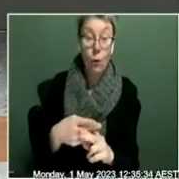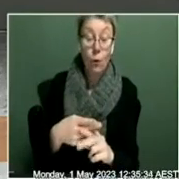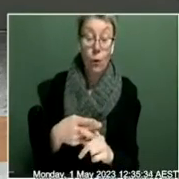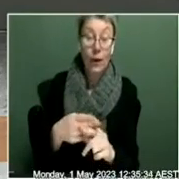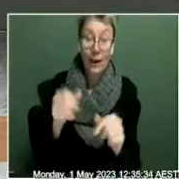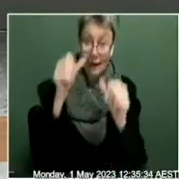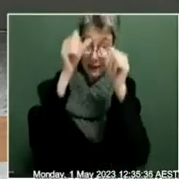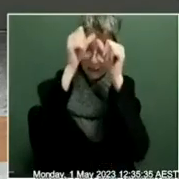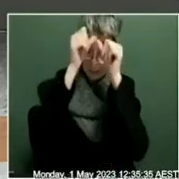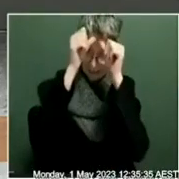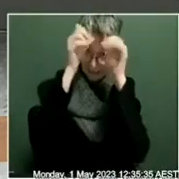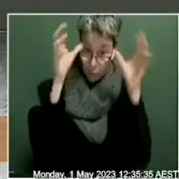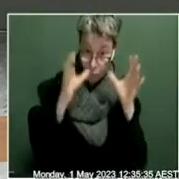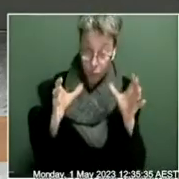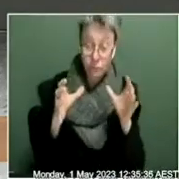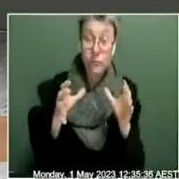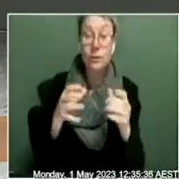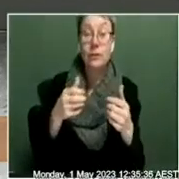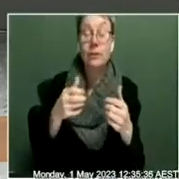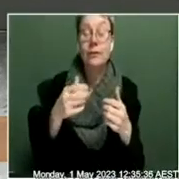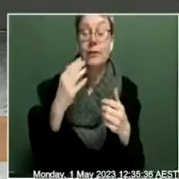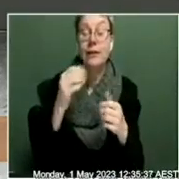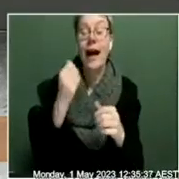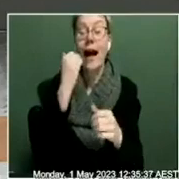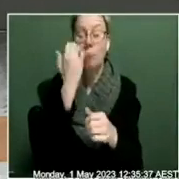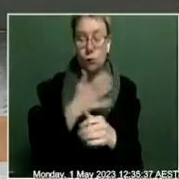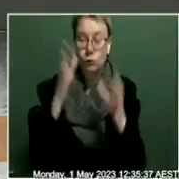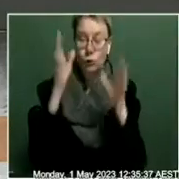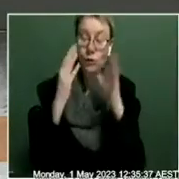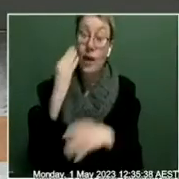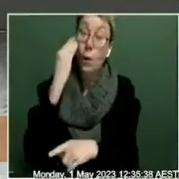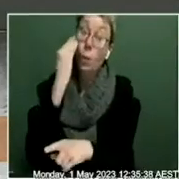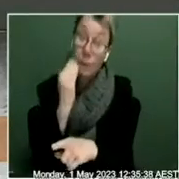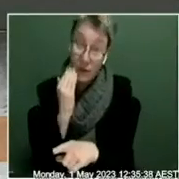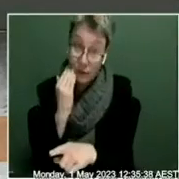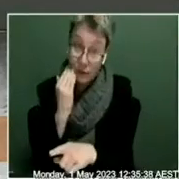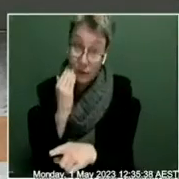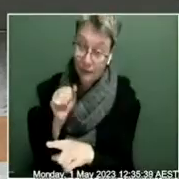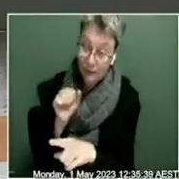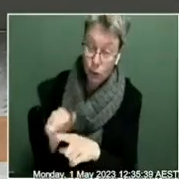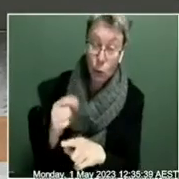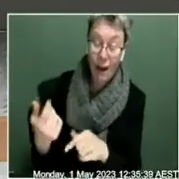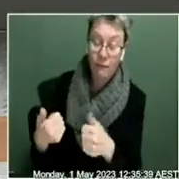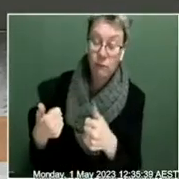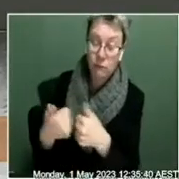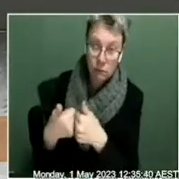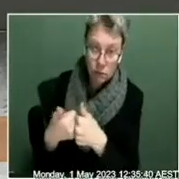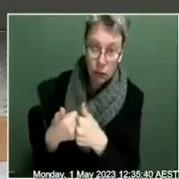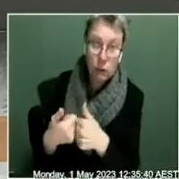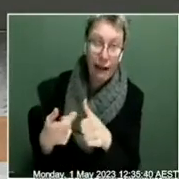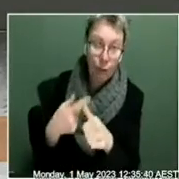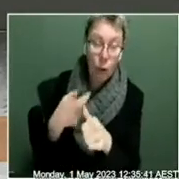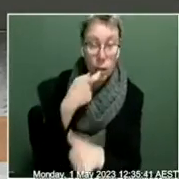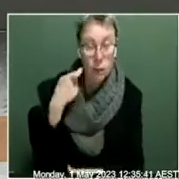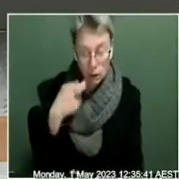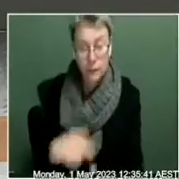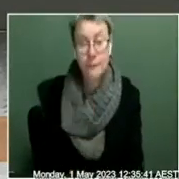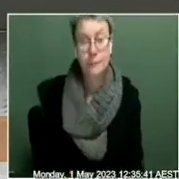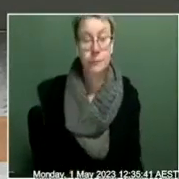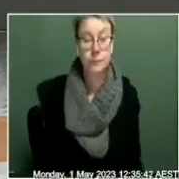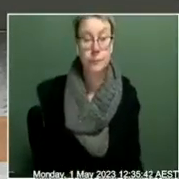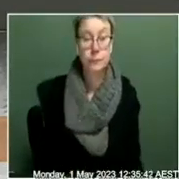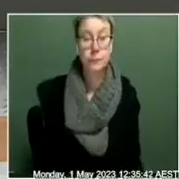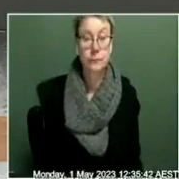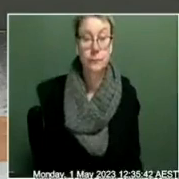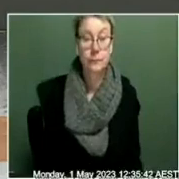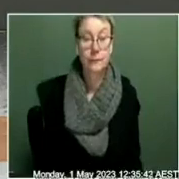Now, the response indicates that this recommendation is under consideration. Do you understand why the